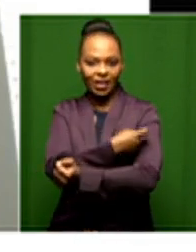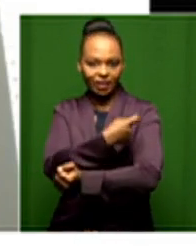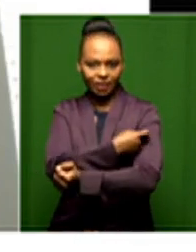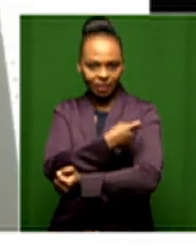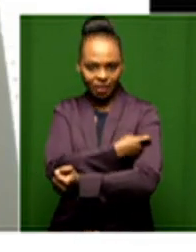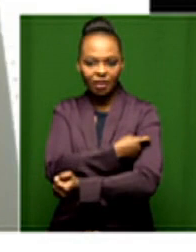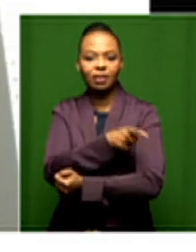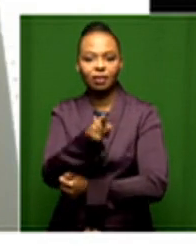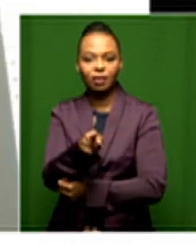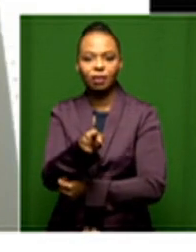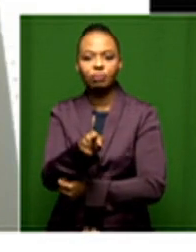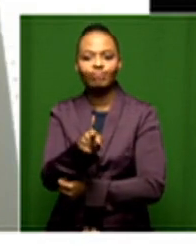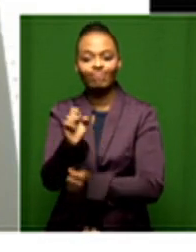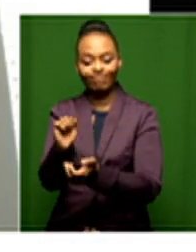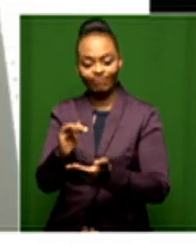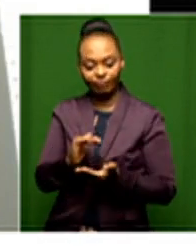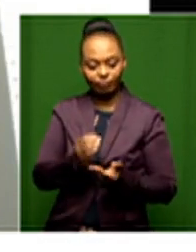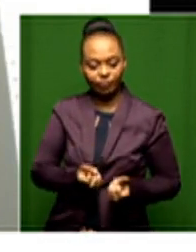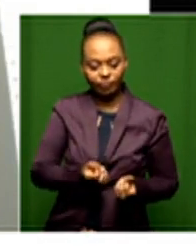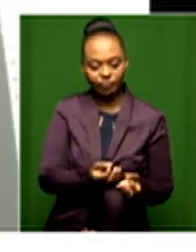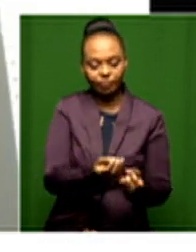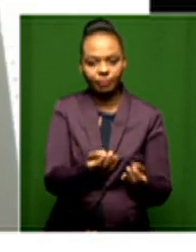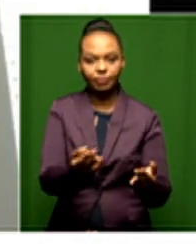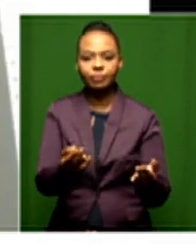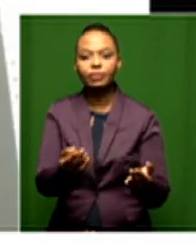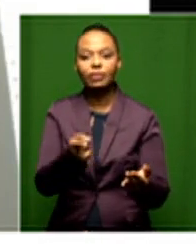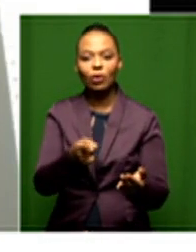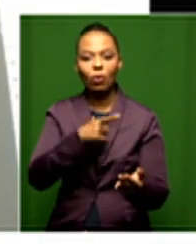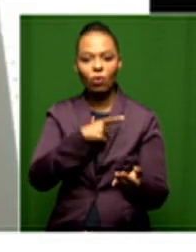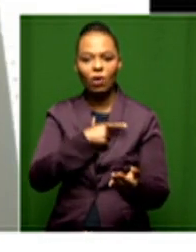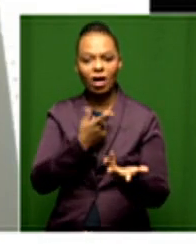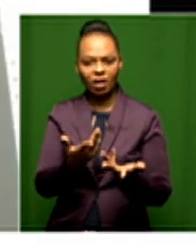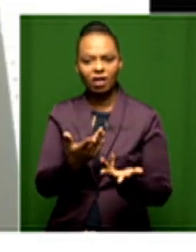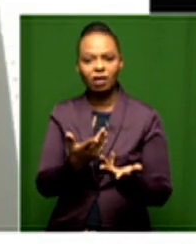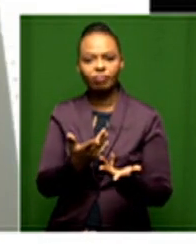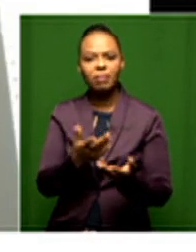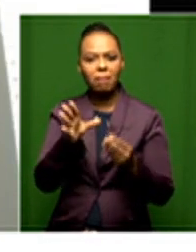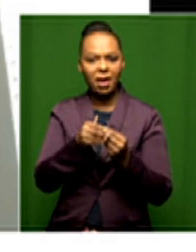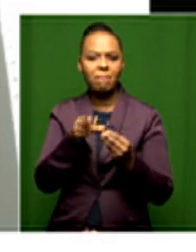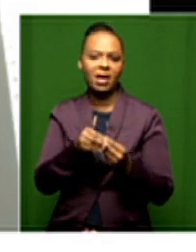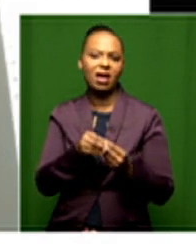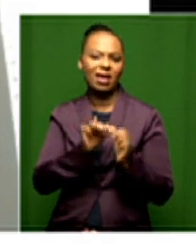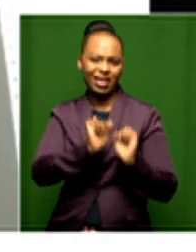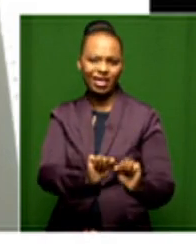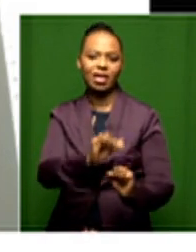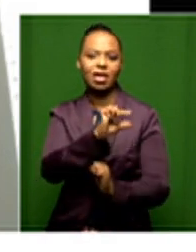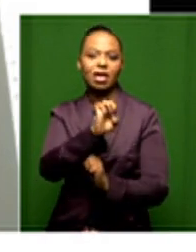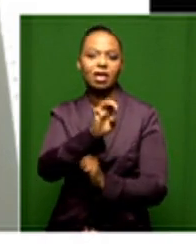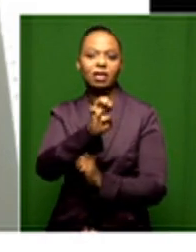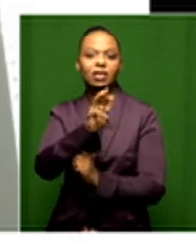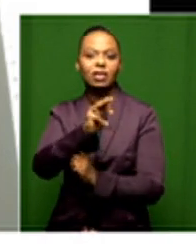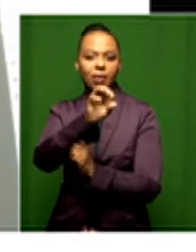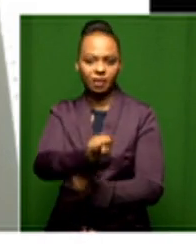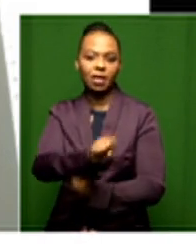receive it by means of the cover that they have from GEMS. So that is basically the support in terms of